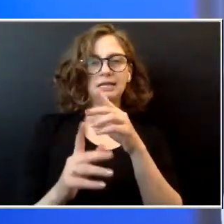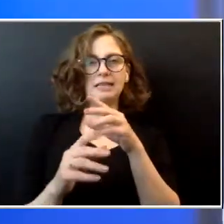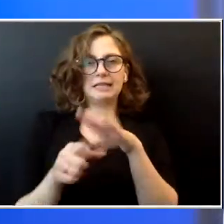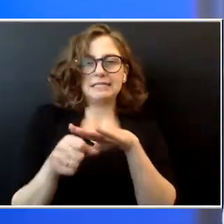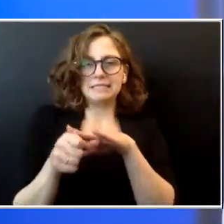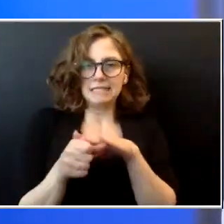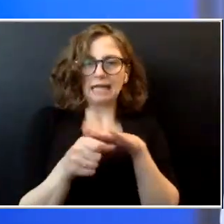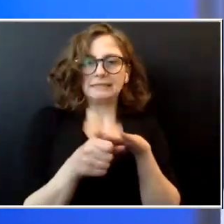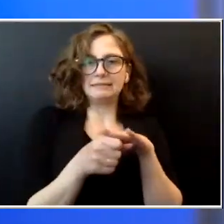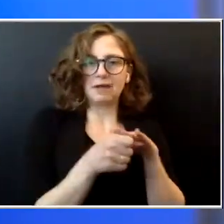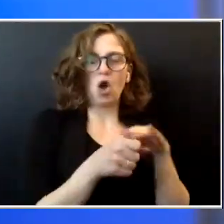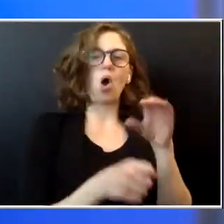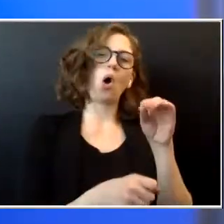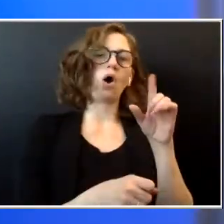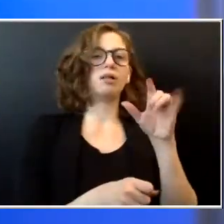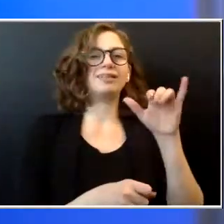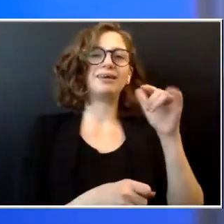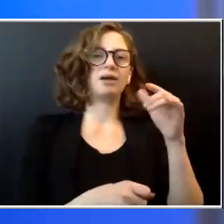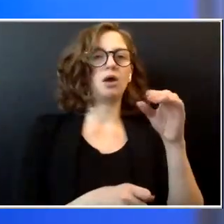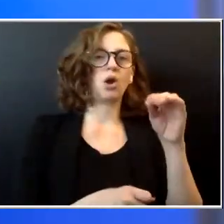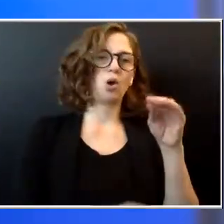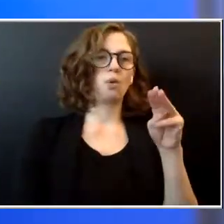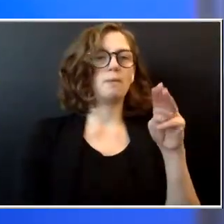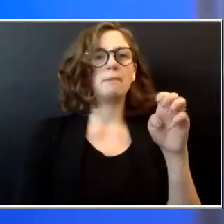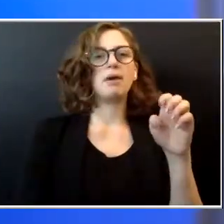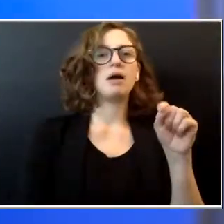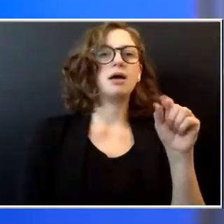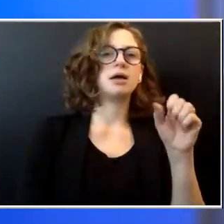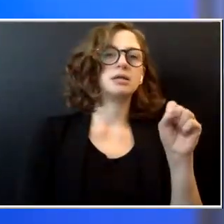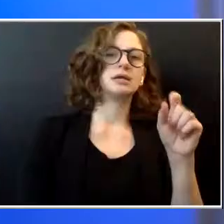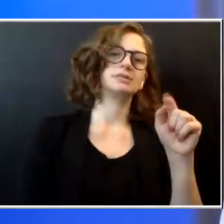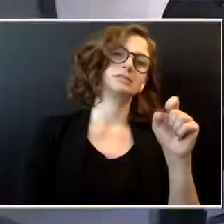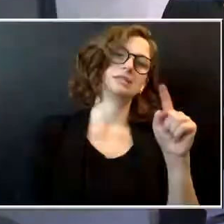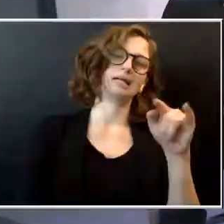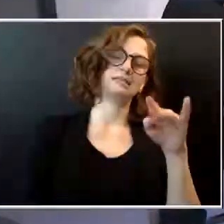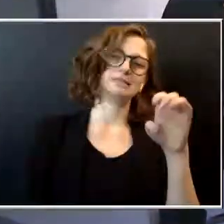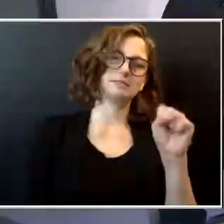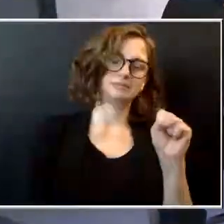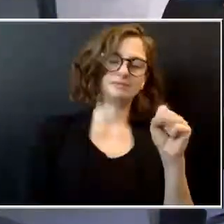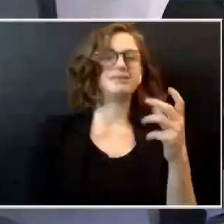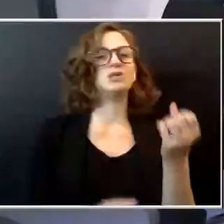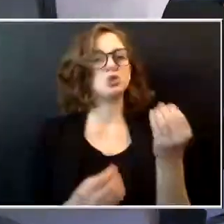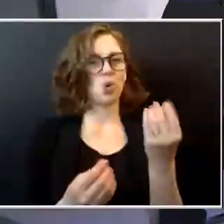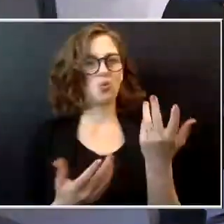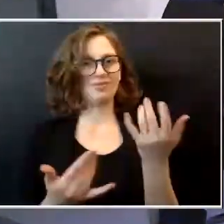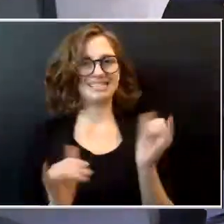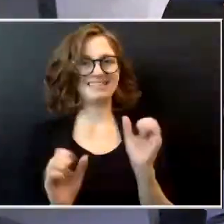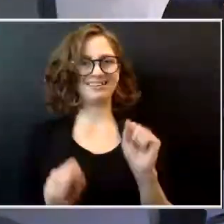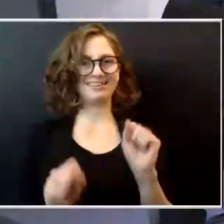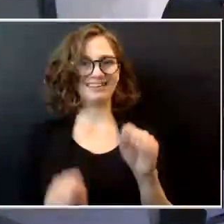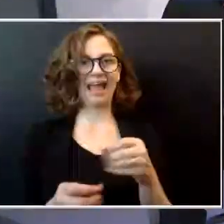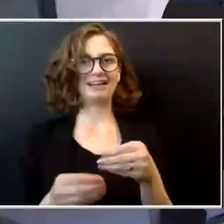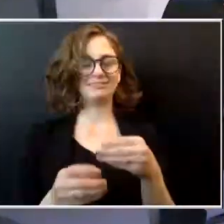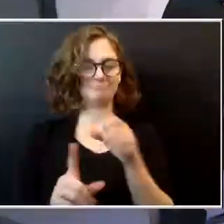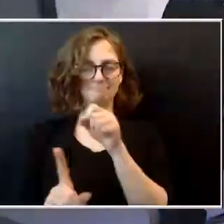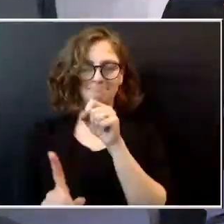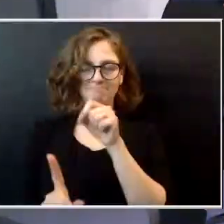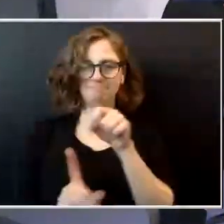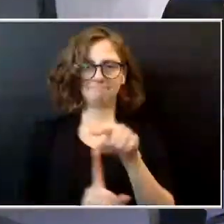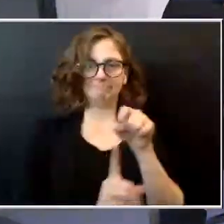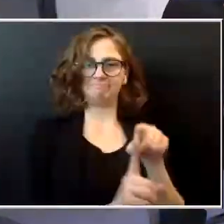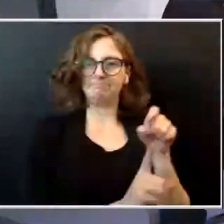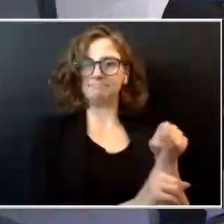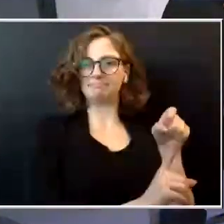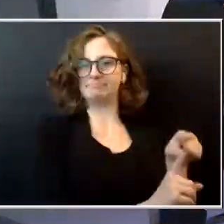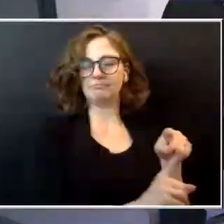and still trying to achieve cure in a very selected population of patients. And you may have to hit different targets then with that radiation. Yeah. Right? And